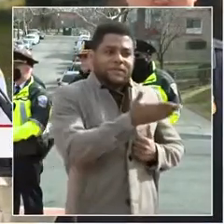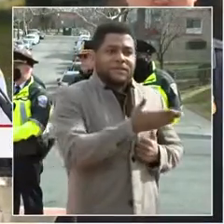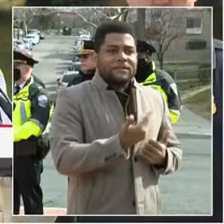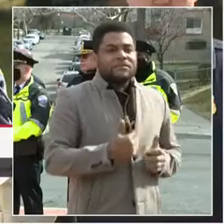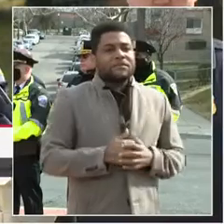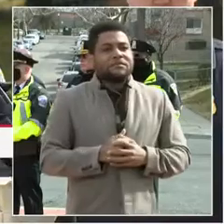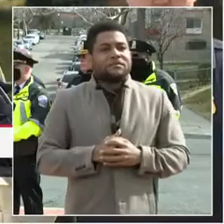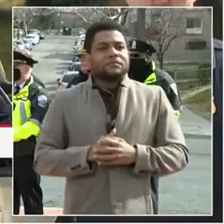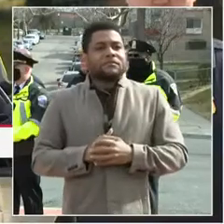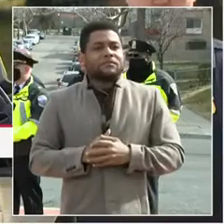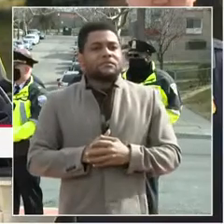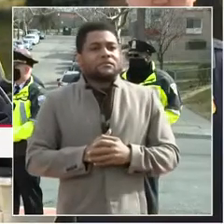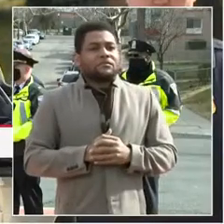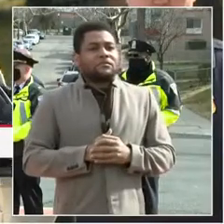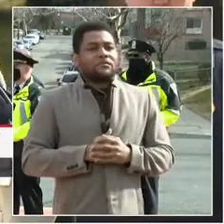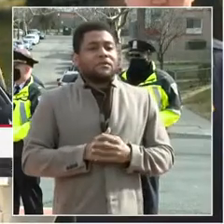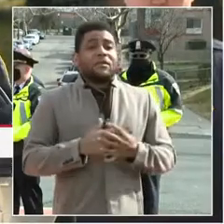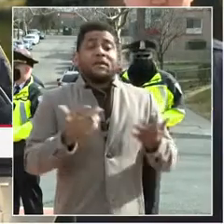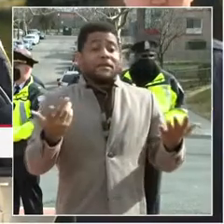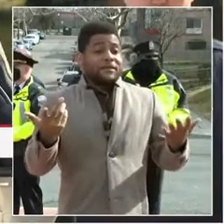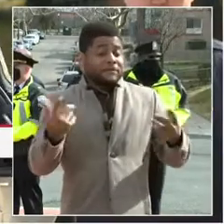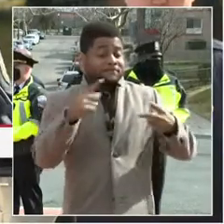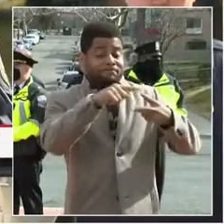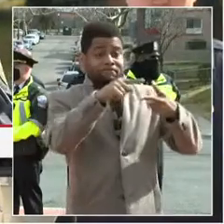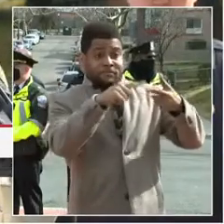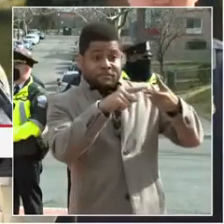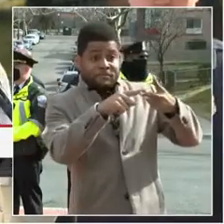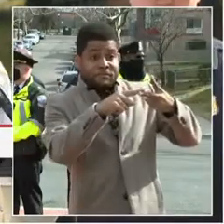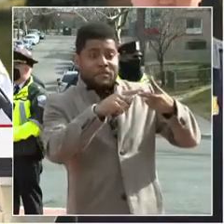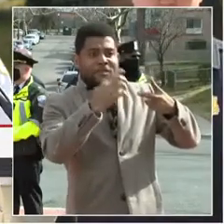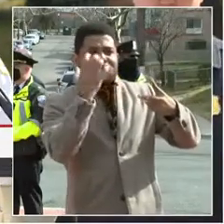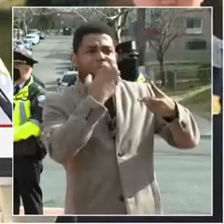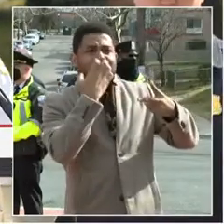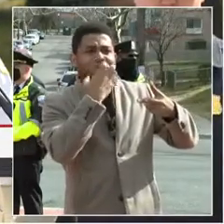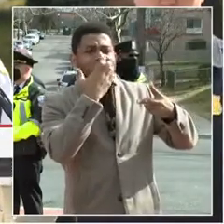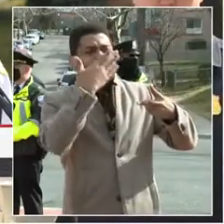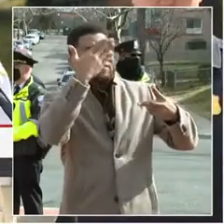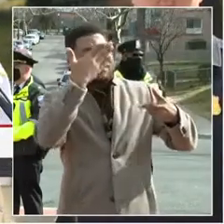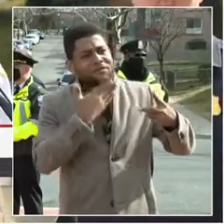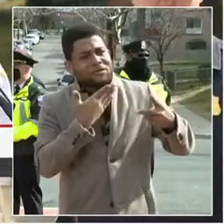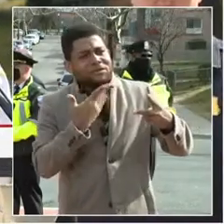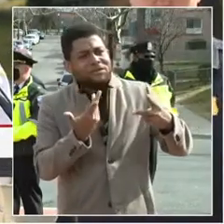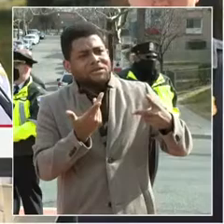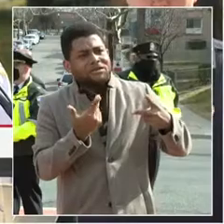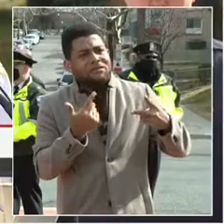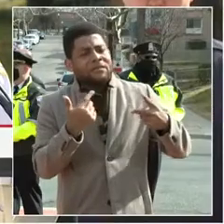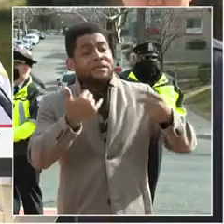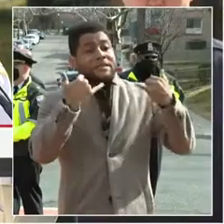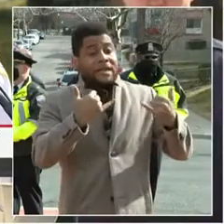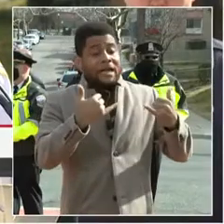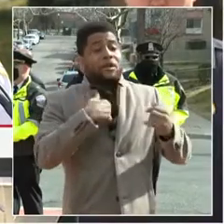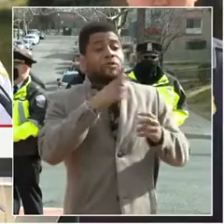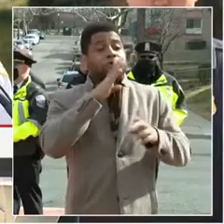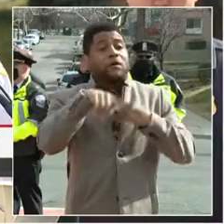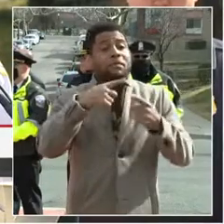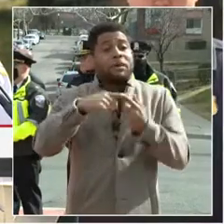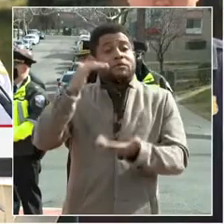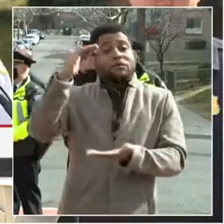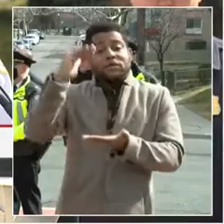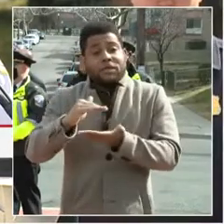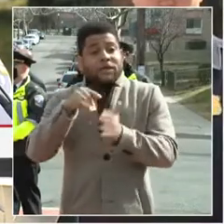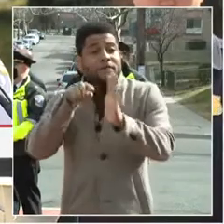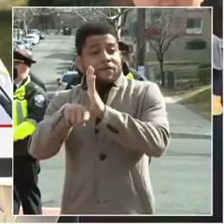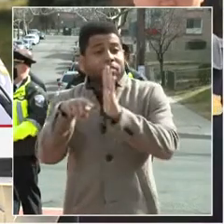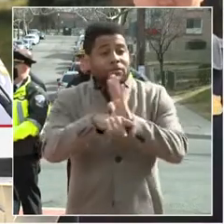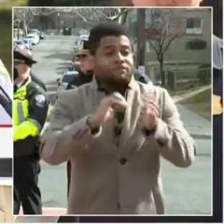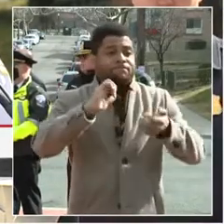It's very fitting as we talk about these, as we transition and talk about the Homicide Reduction Partnership that we are starting